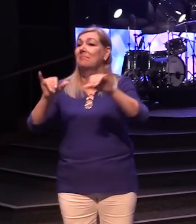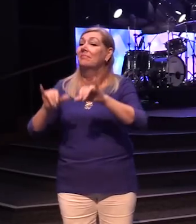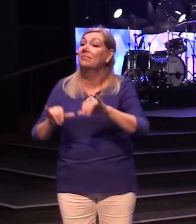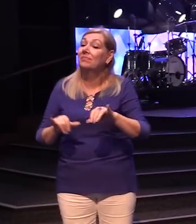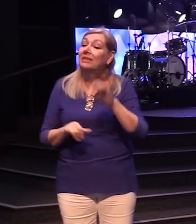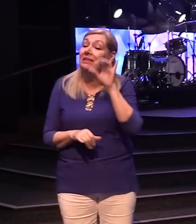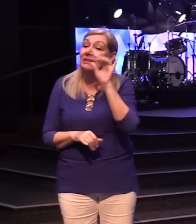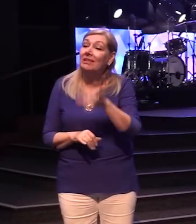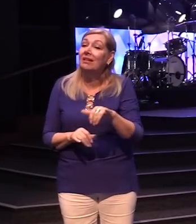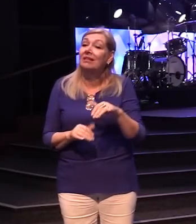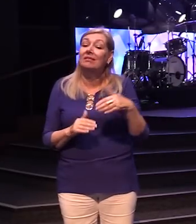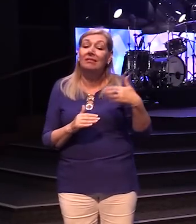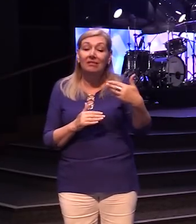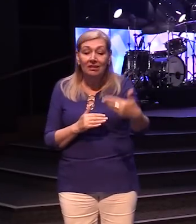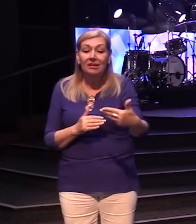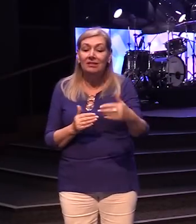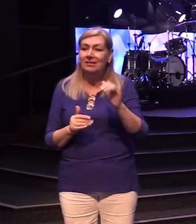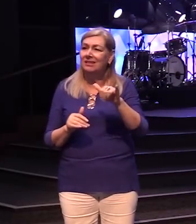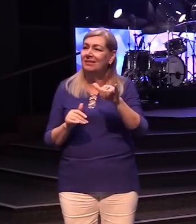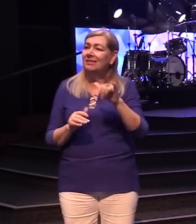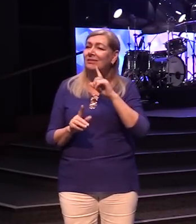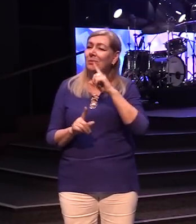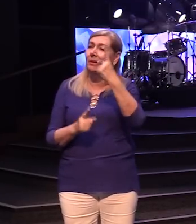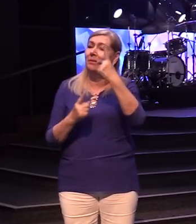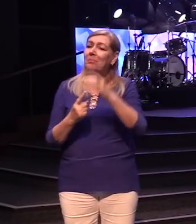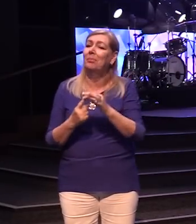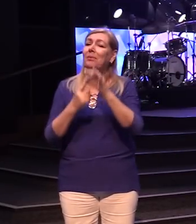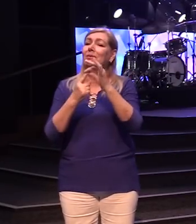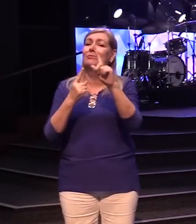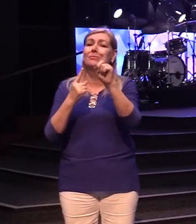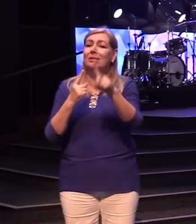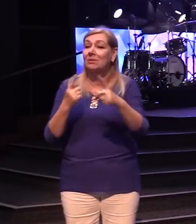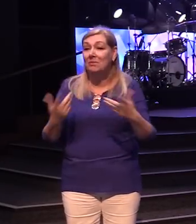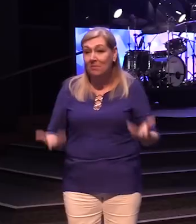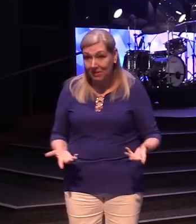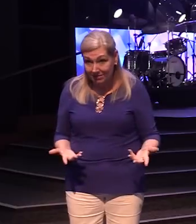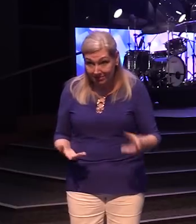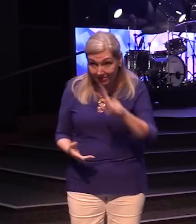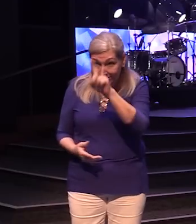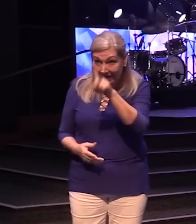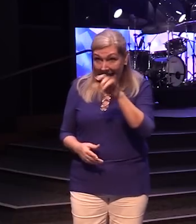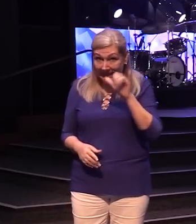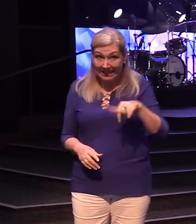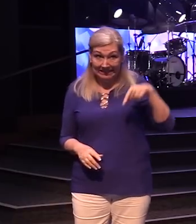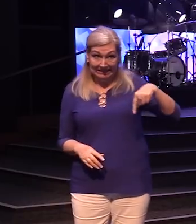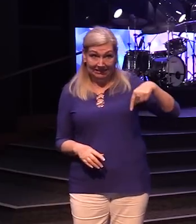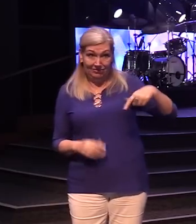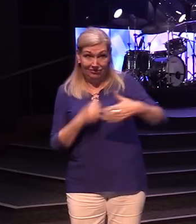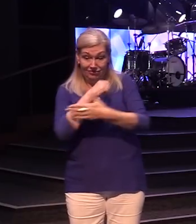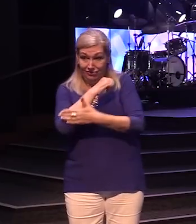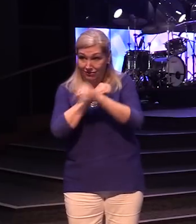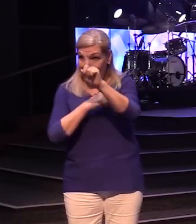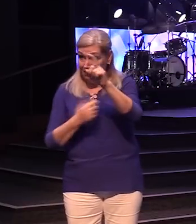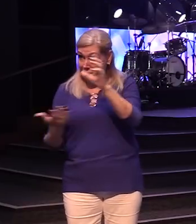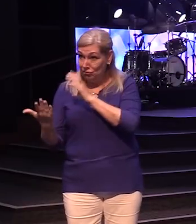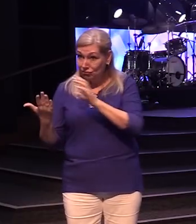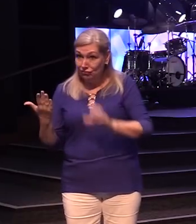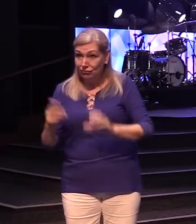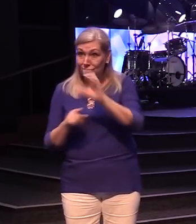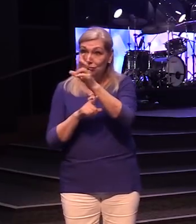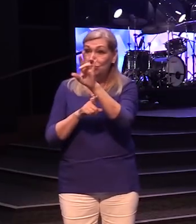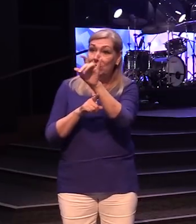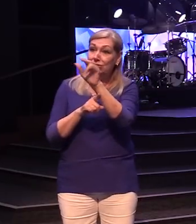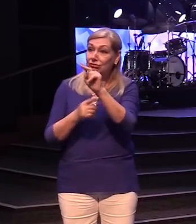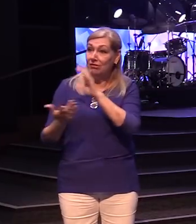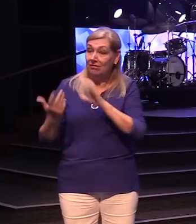that leaves us to an awesome question. Is this a Christian country? Is the United States a